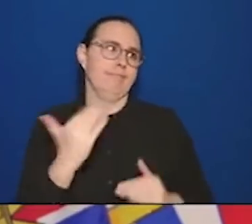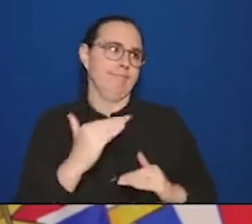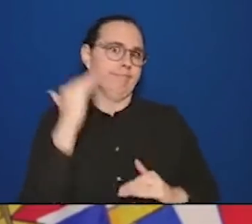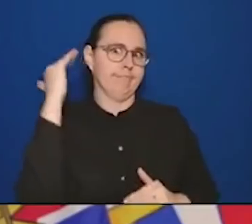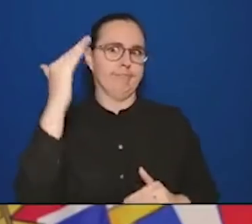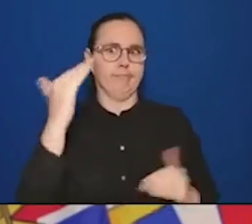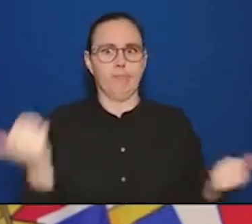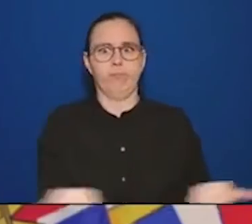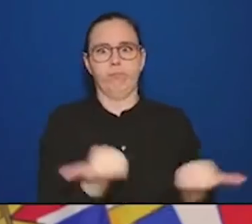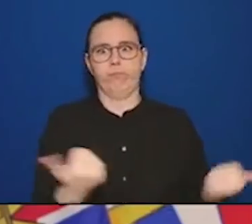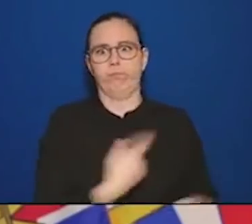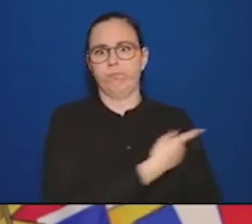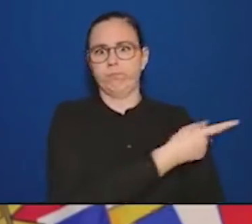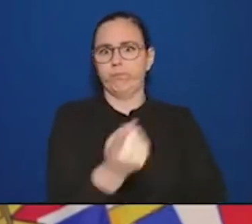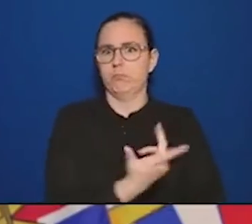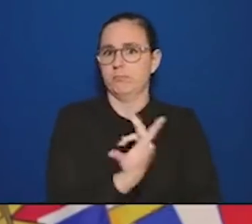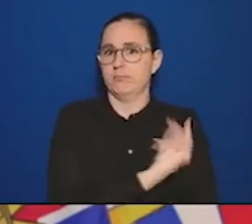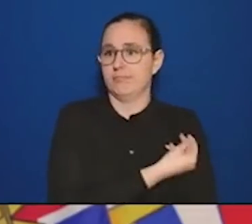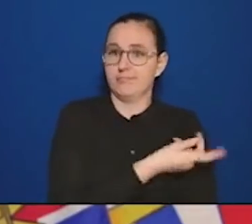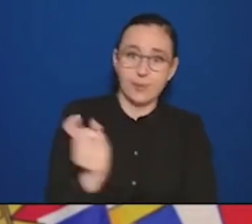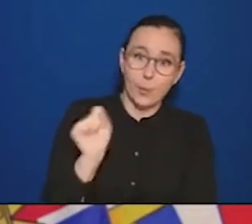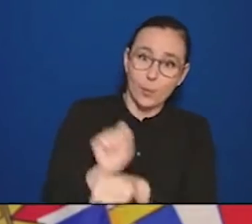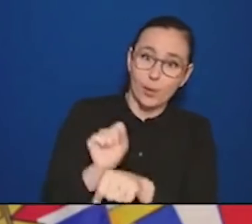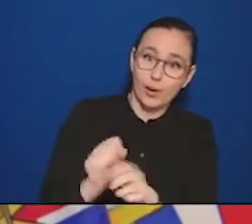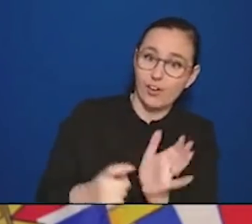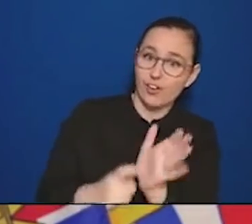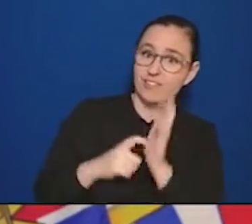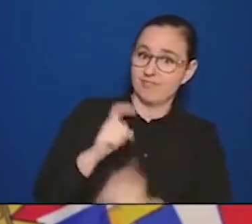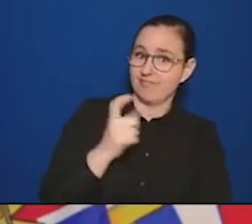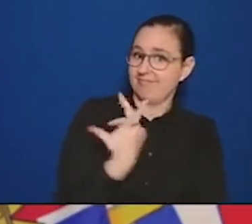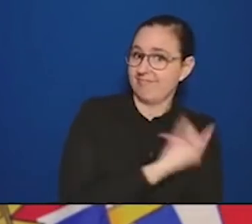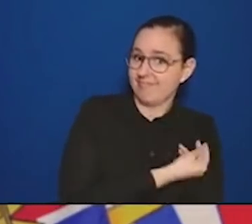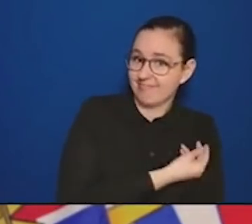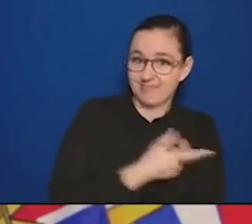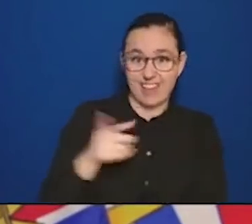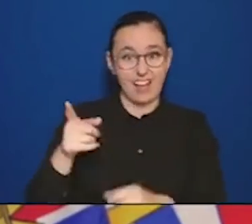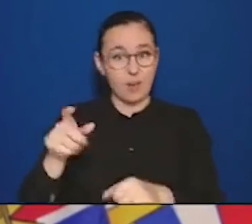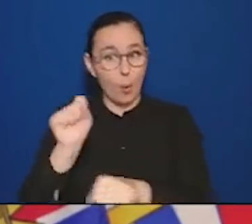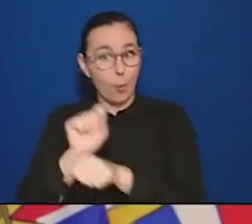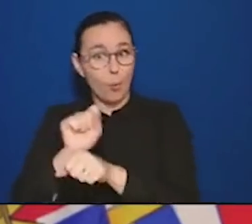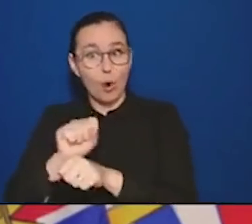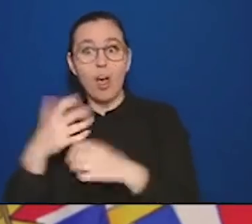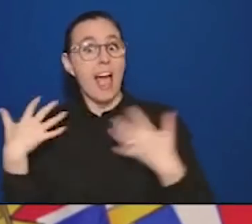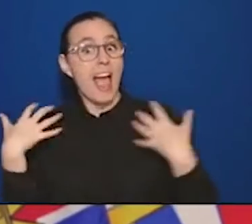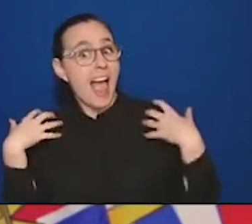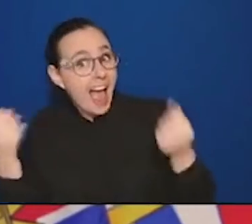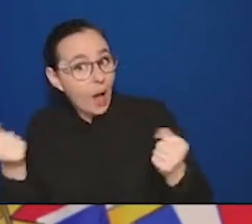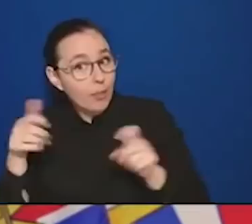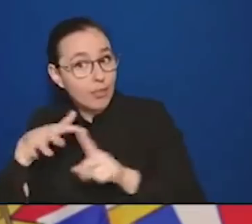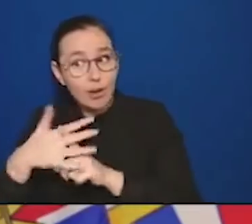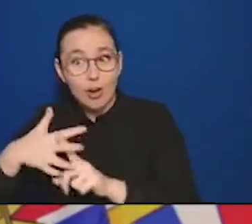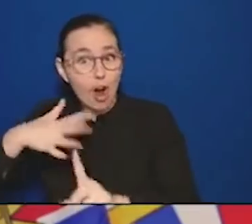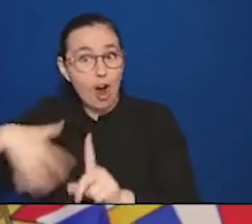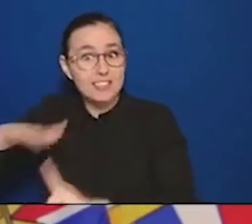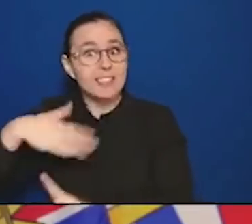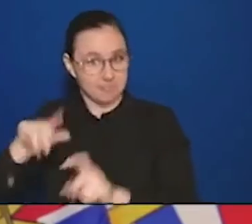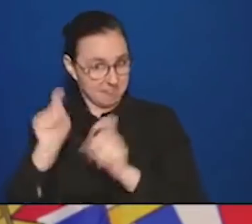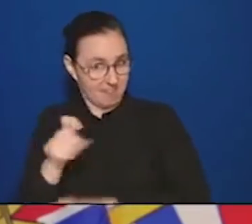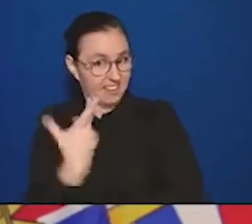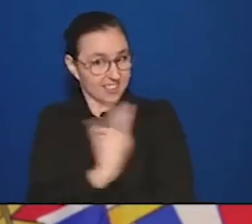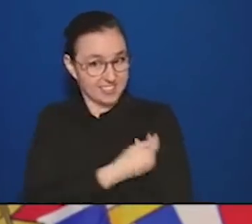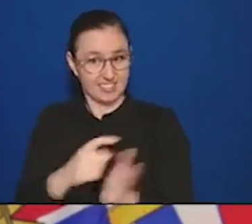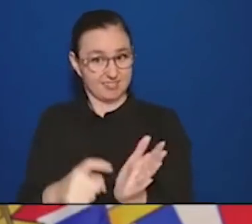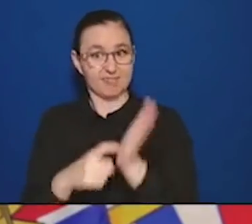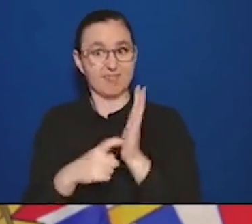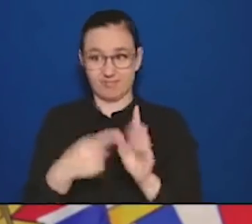been required. And I look at healthcare, for example, where we've taken a number of measures, but one of them is to make sure that everybody's